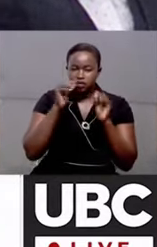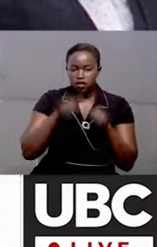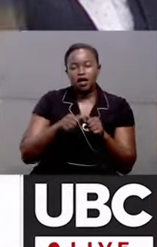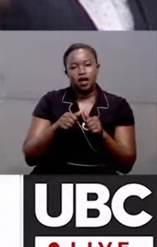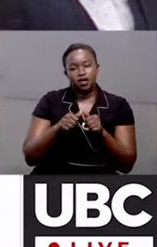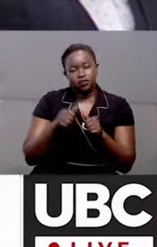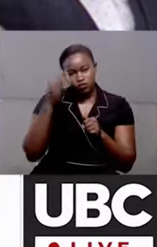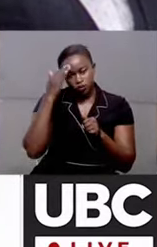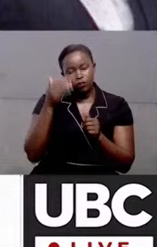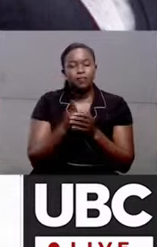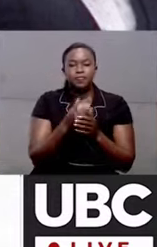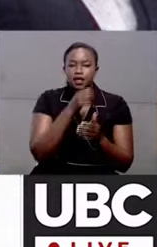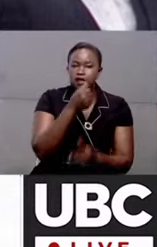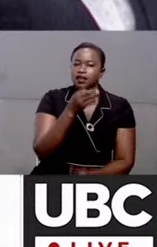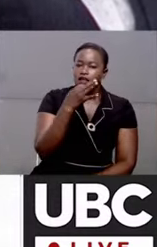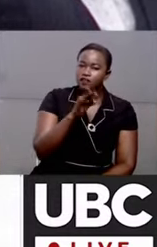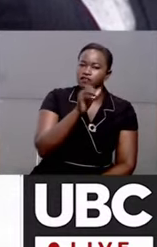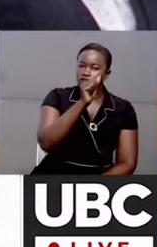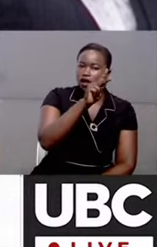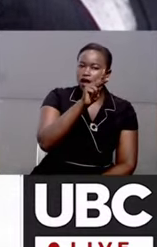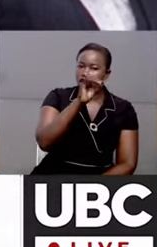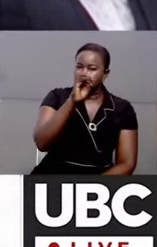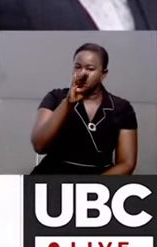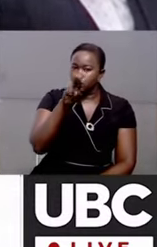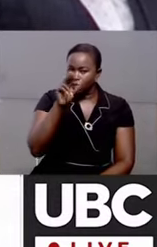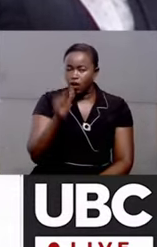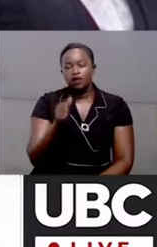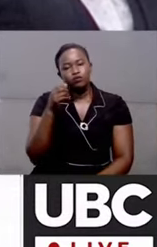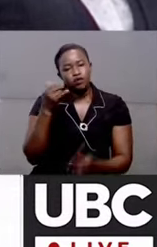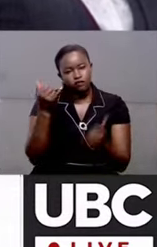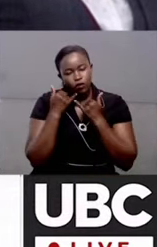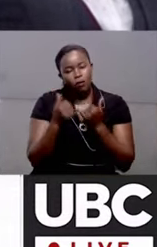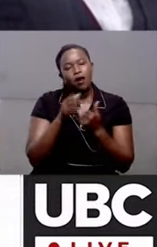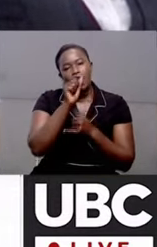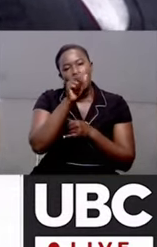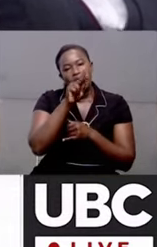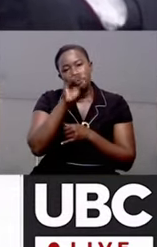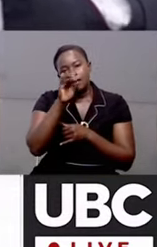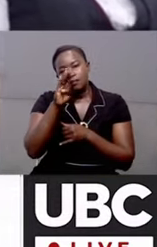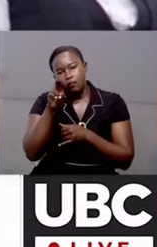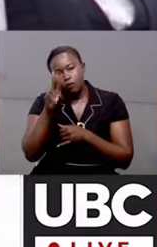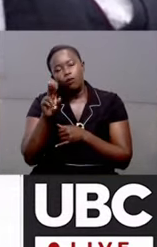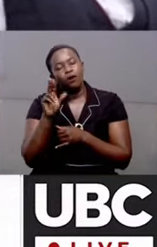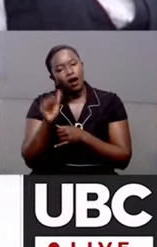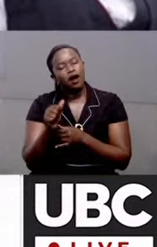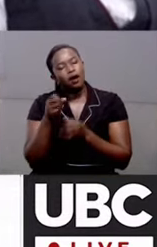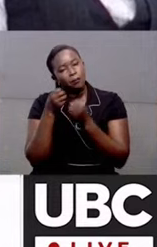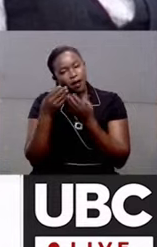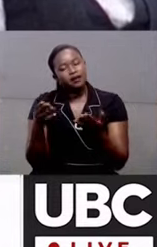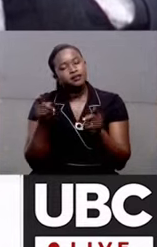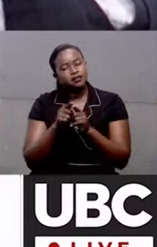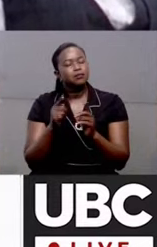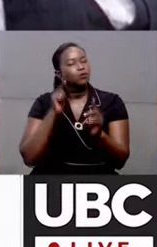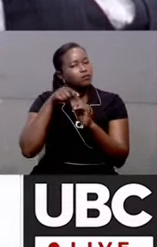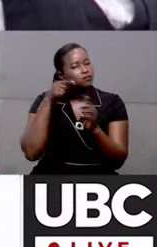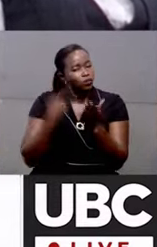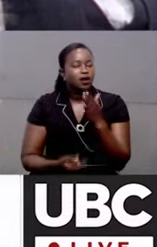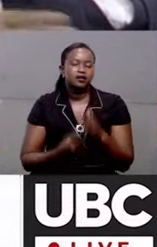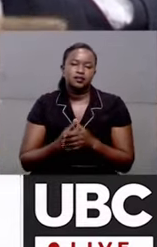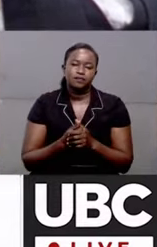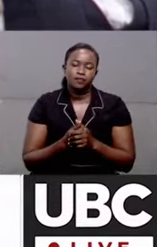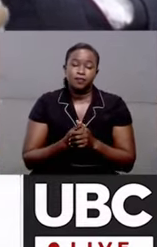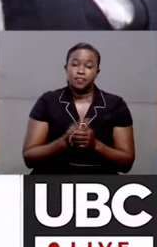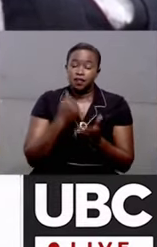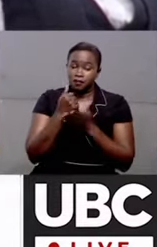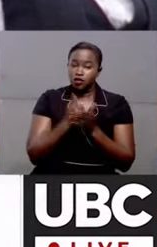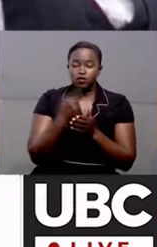we want to see if it's Akibua, you tell us how much will go to Akibua and for what purpose. Because for the